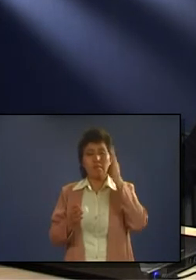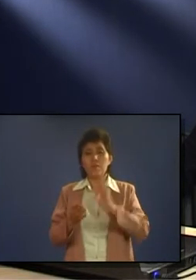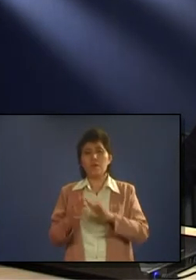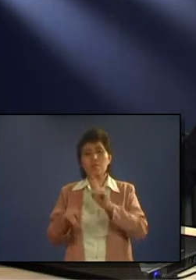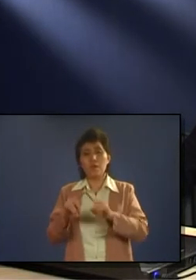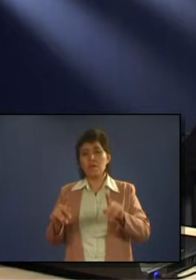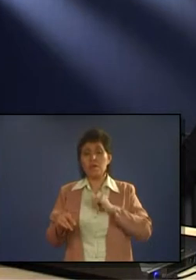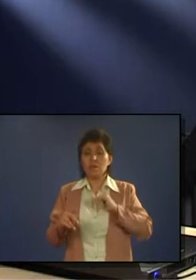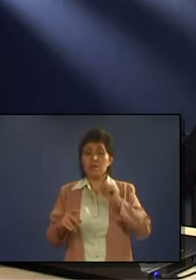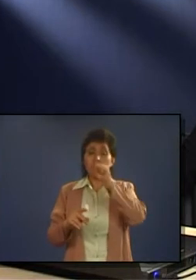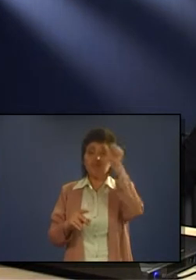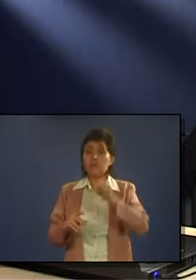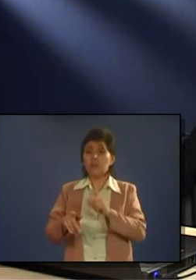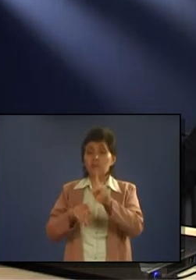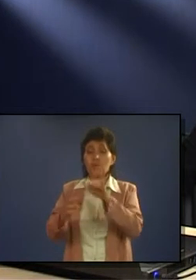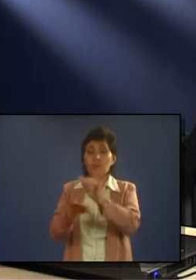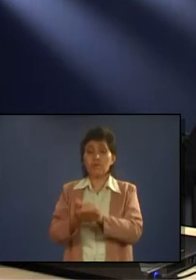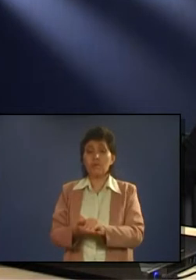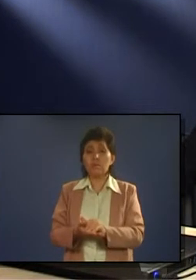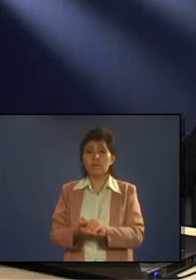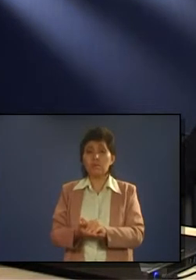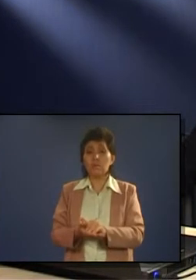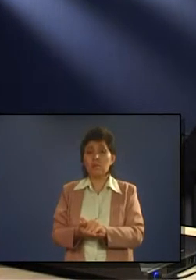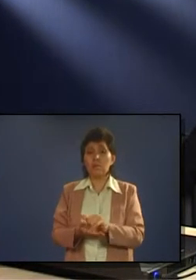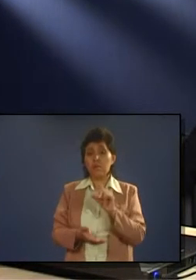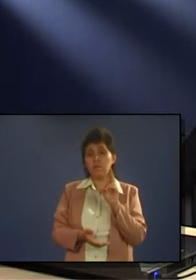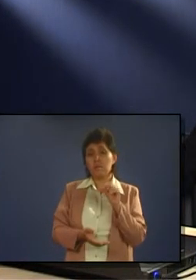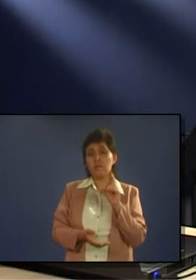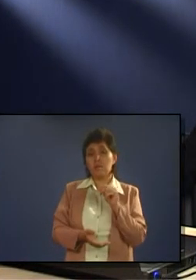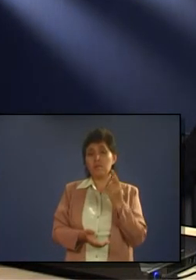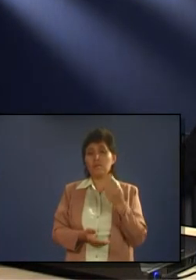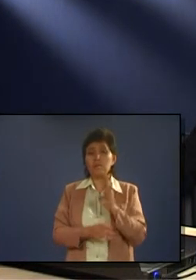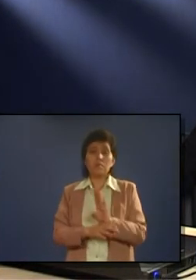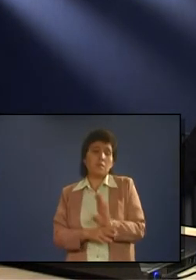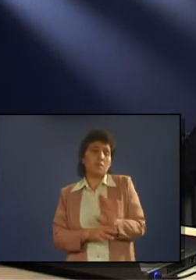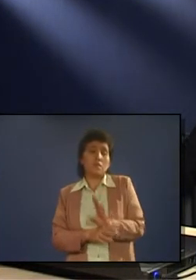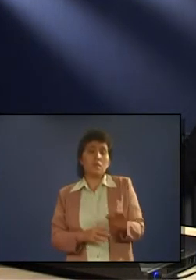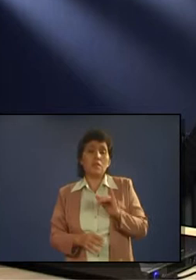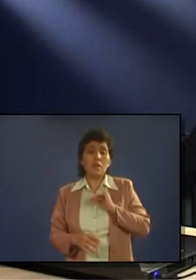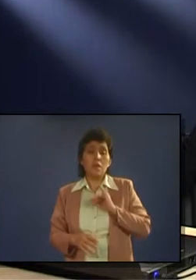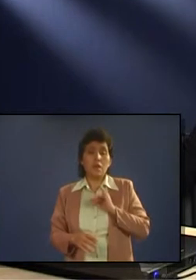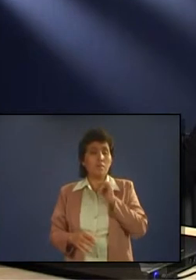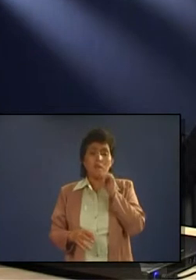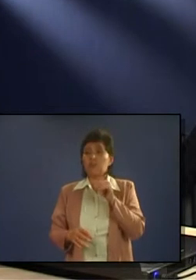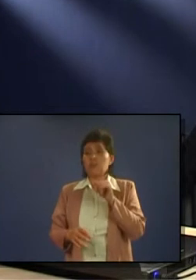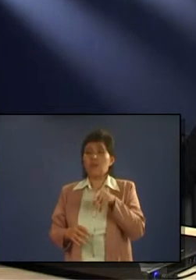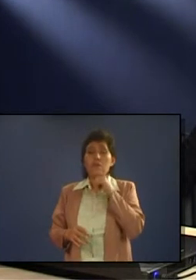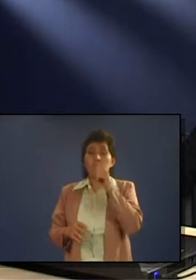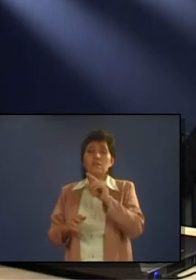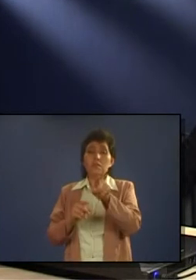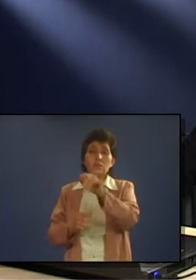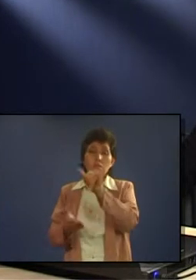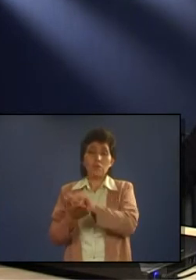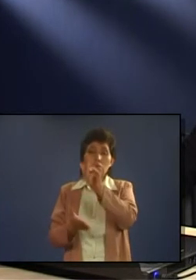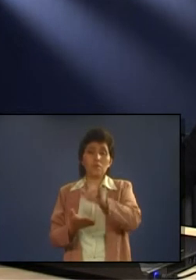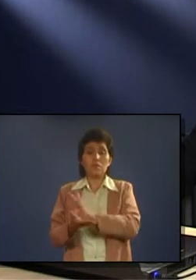But the thing is that I question that person is that, have you voted? The person says, no, I'm too busy, I'm not here. I wasn't here, my boss